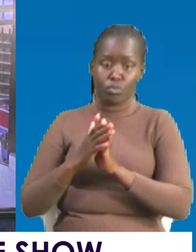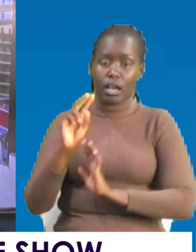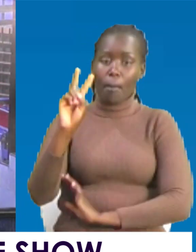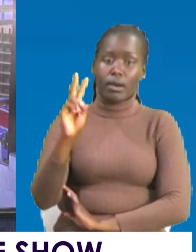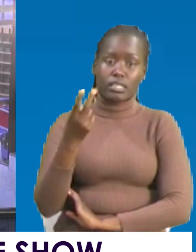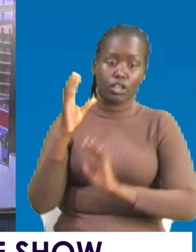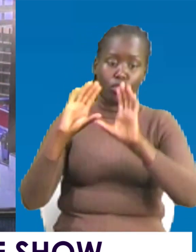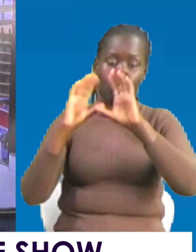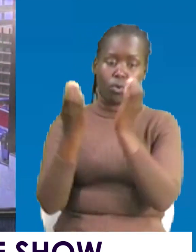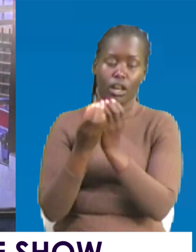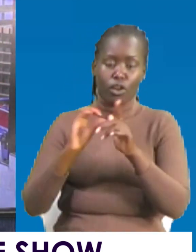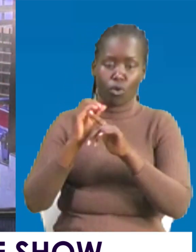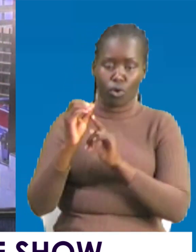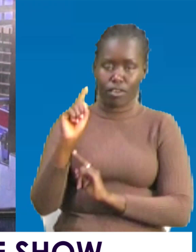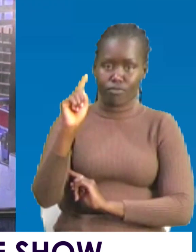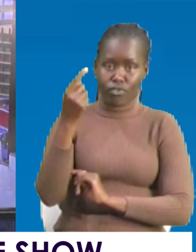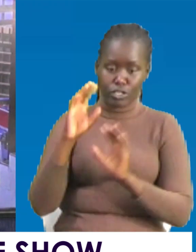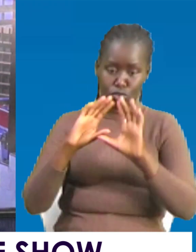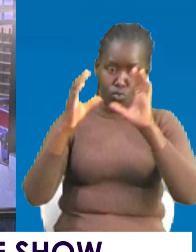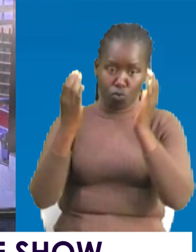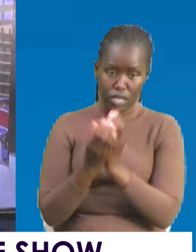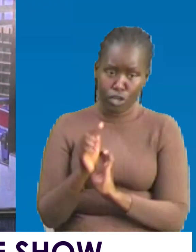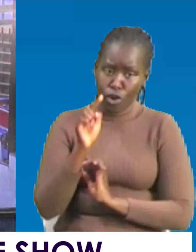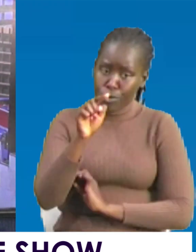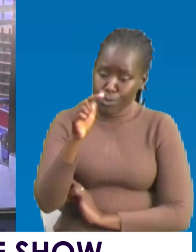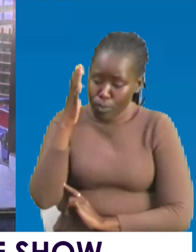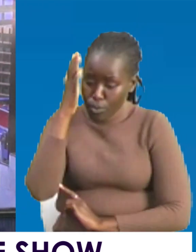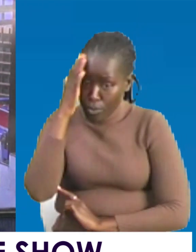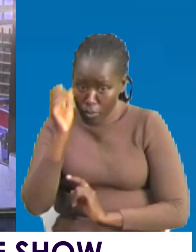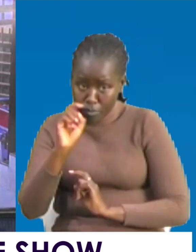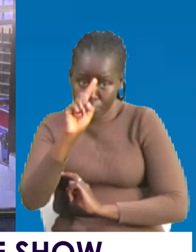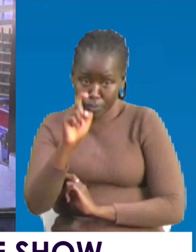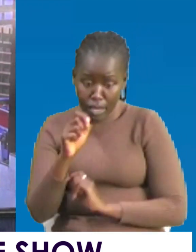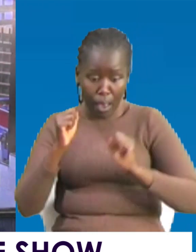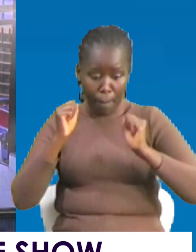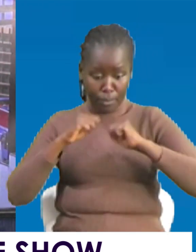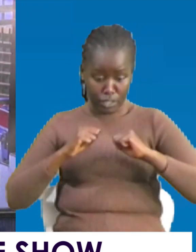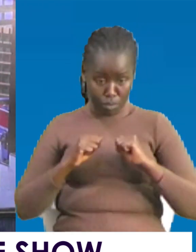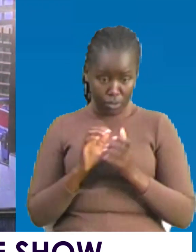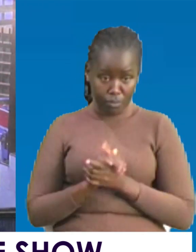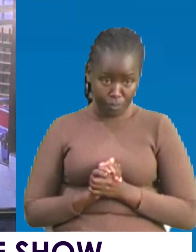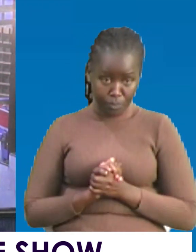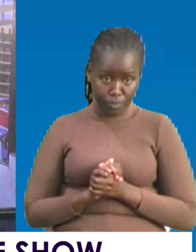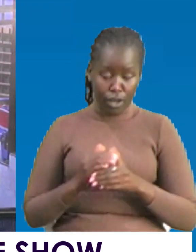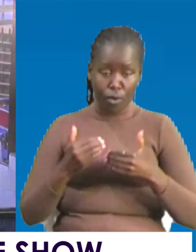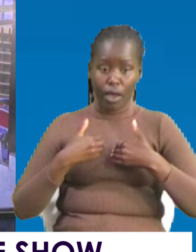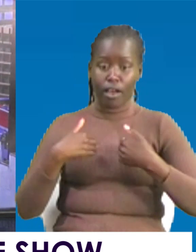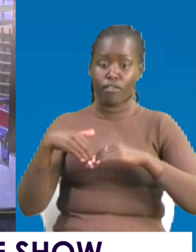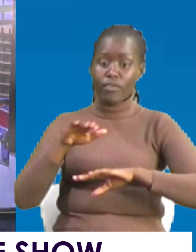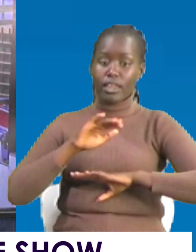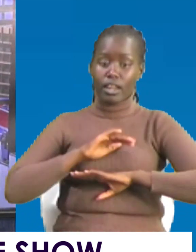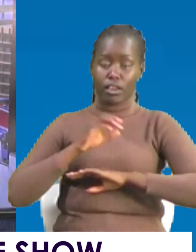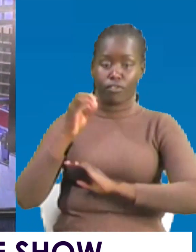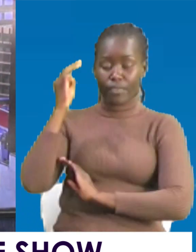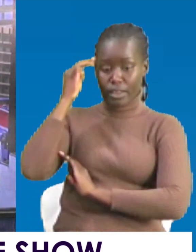a first world? Let me say that again. Did you know it is possible? There is enough in the